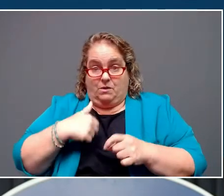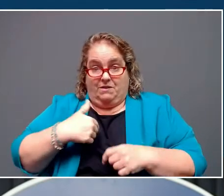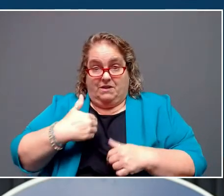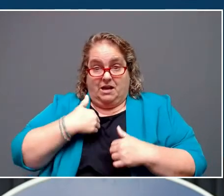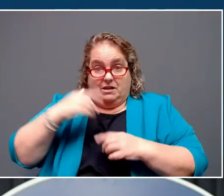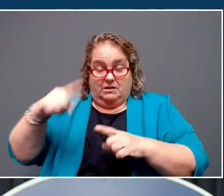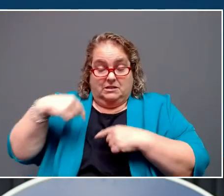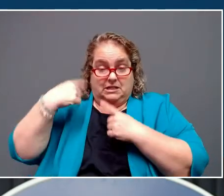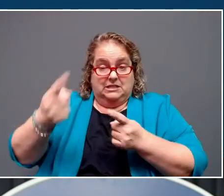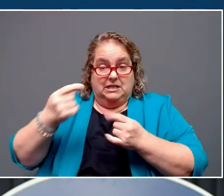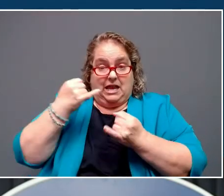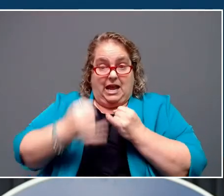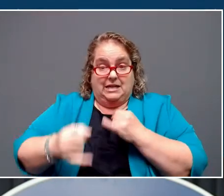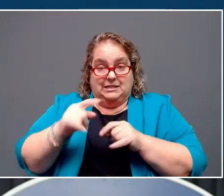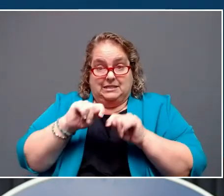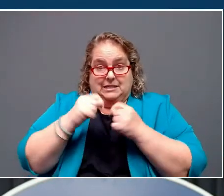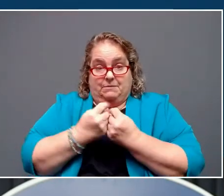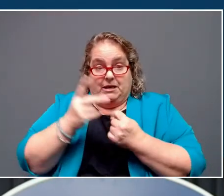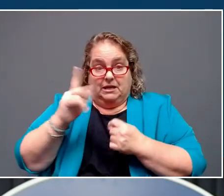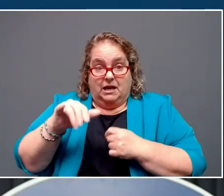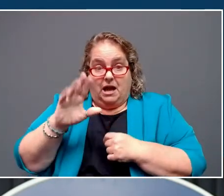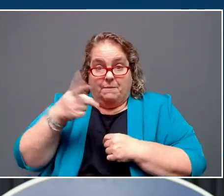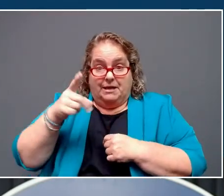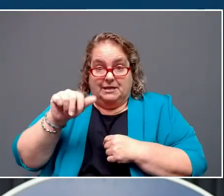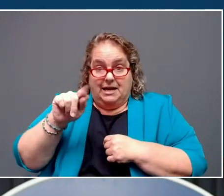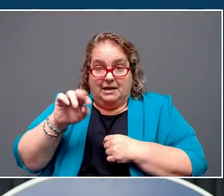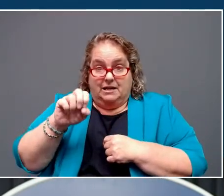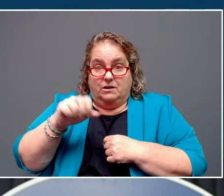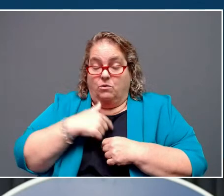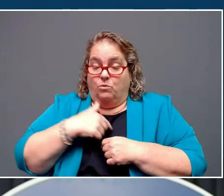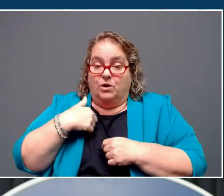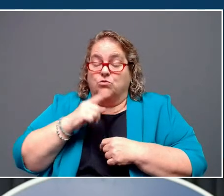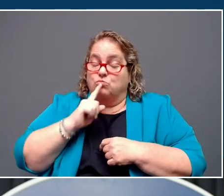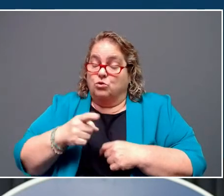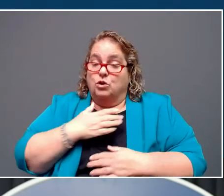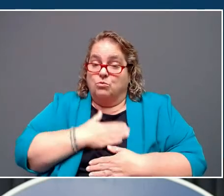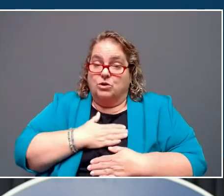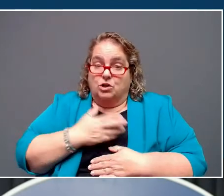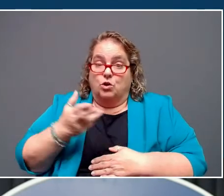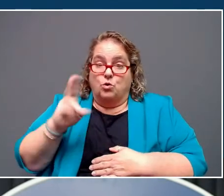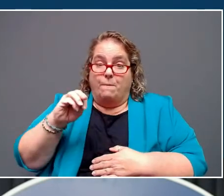last Team Kentucky update that we greatly appreciate. Humana Inc.,